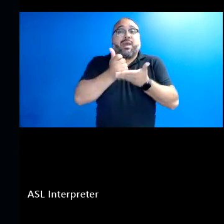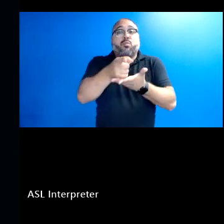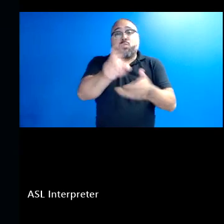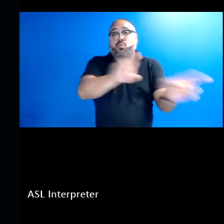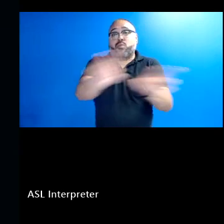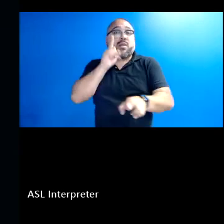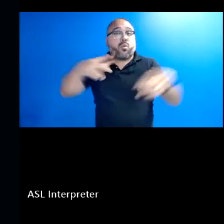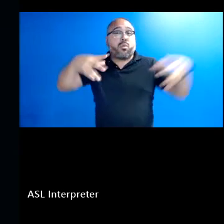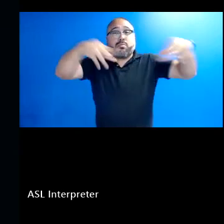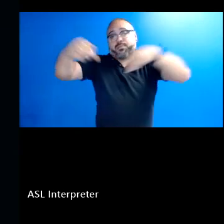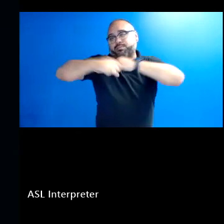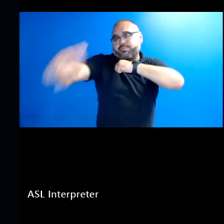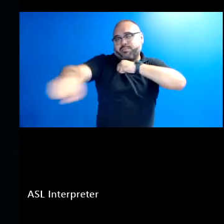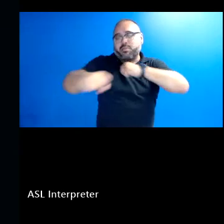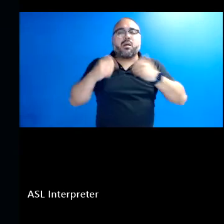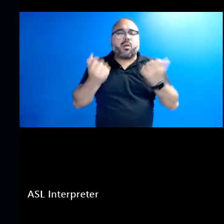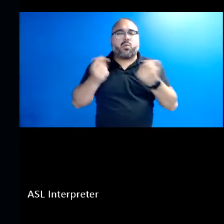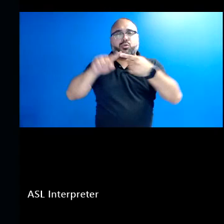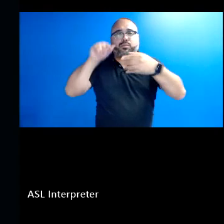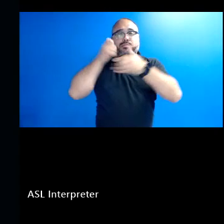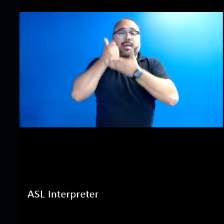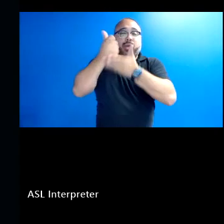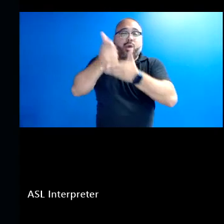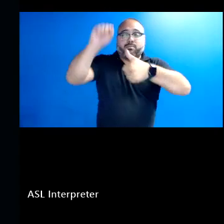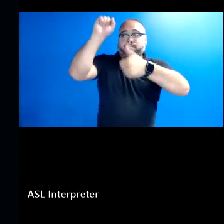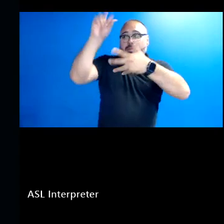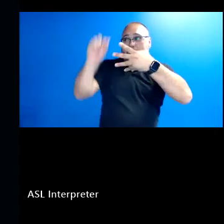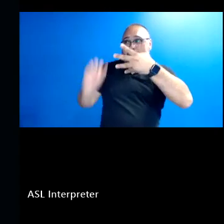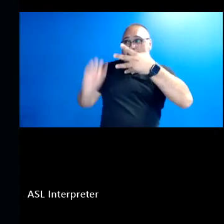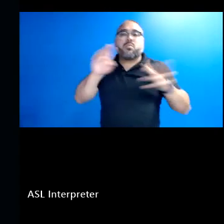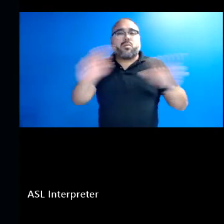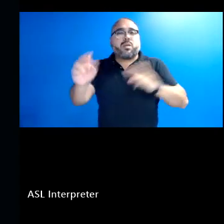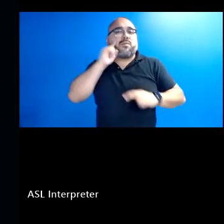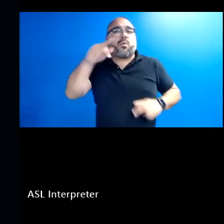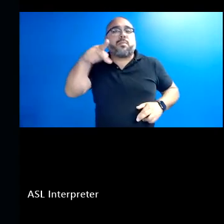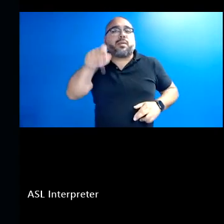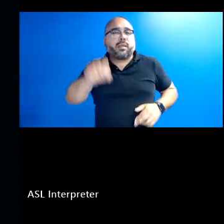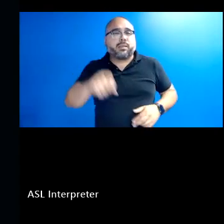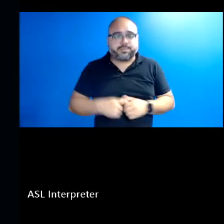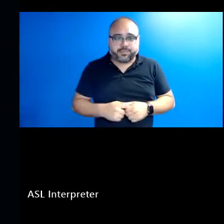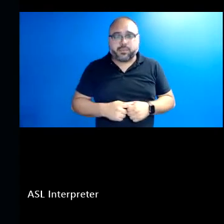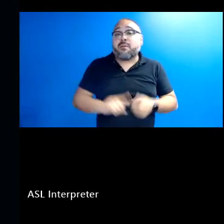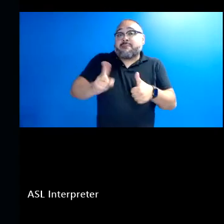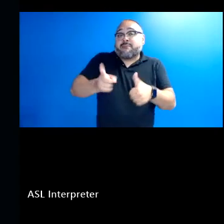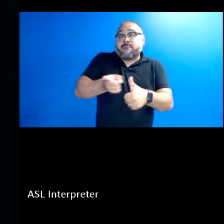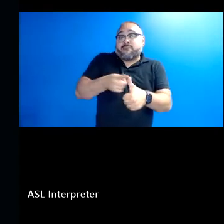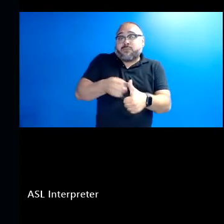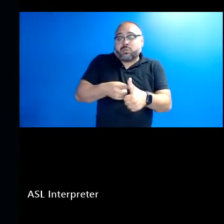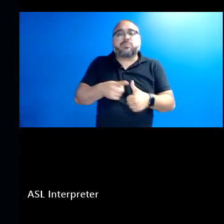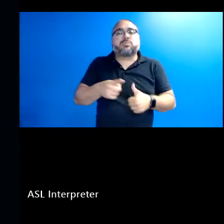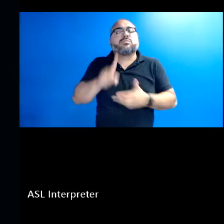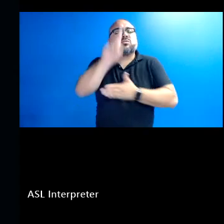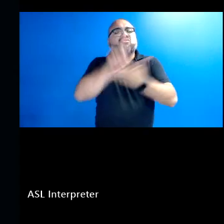additional reminders to help us all be prepared for PSPS. First, we encourage you to confirm if you or your family